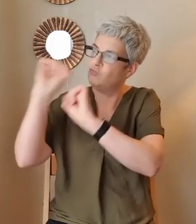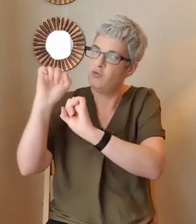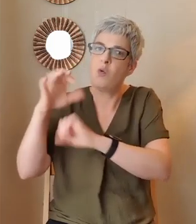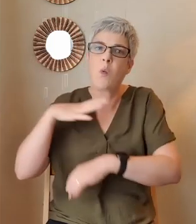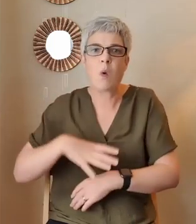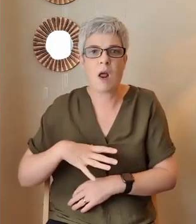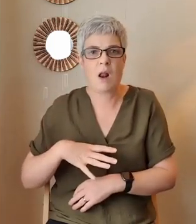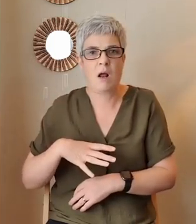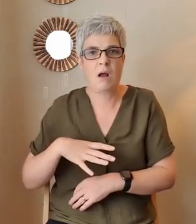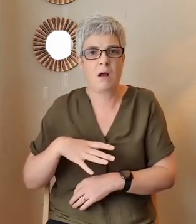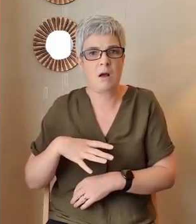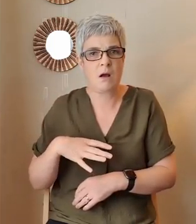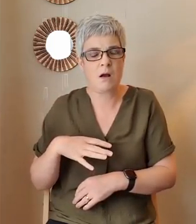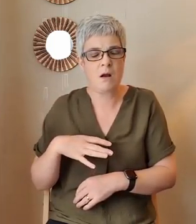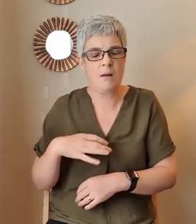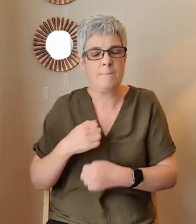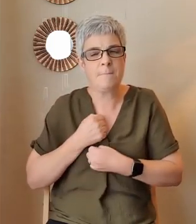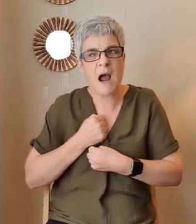God.